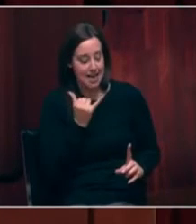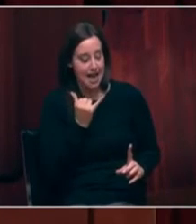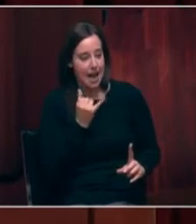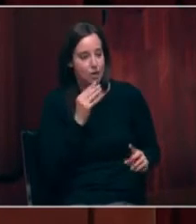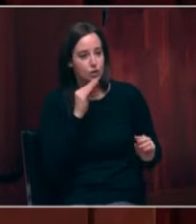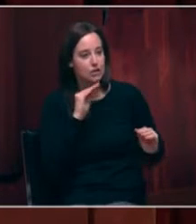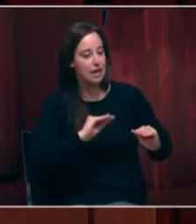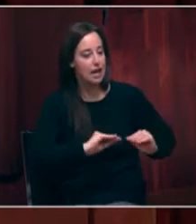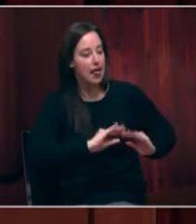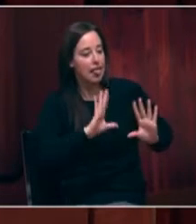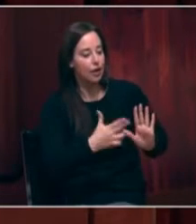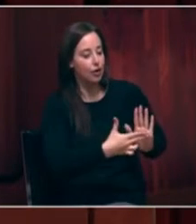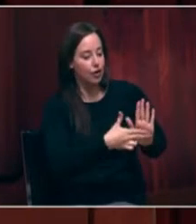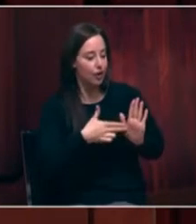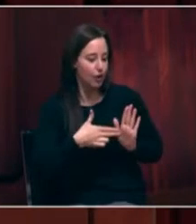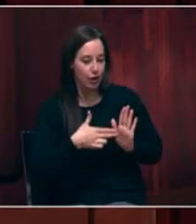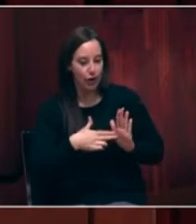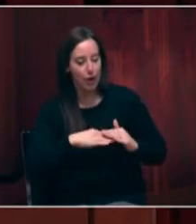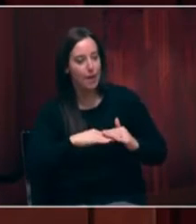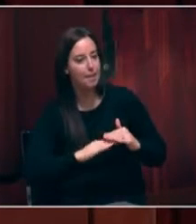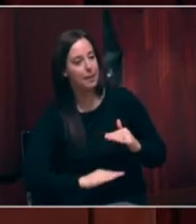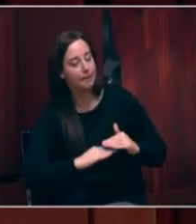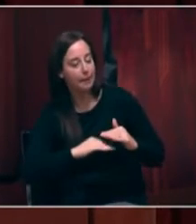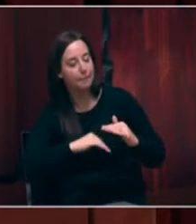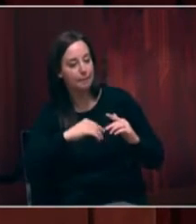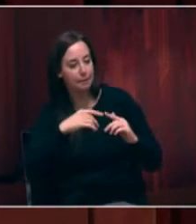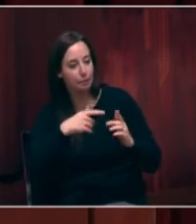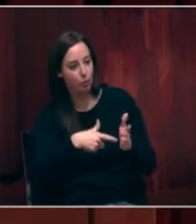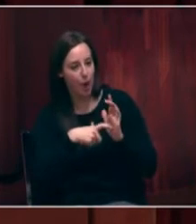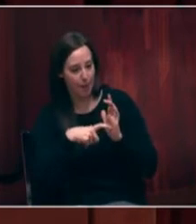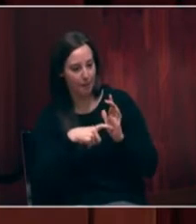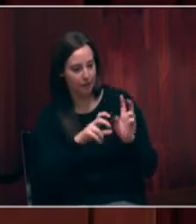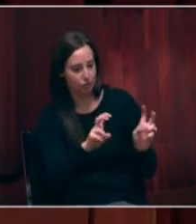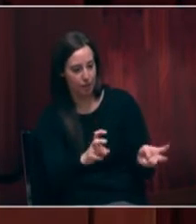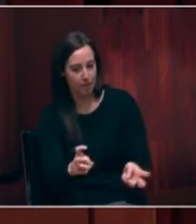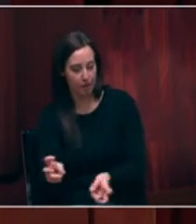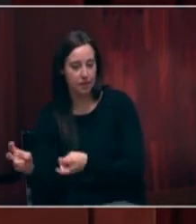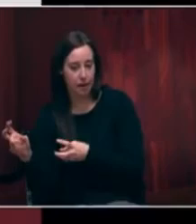of what the minimum requirement is in terms of topics.